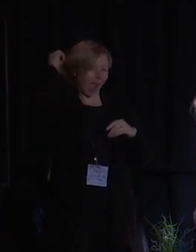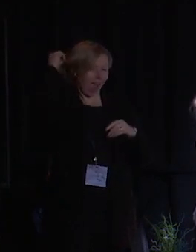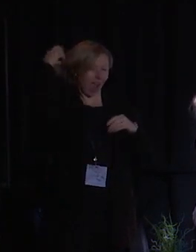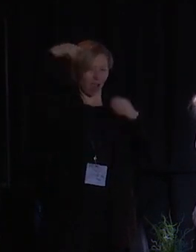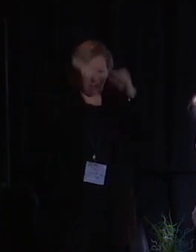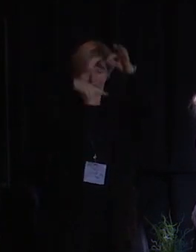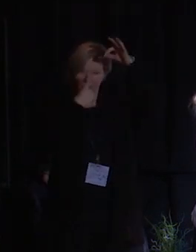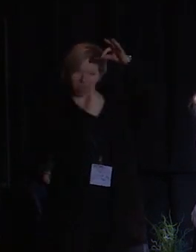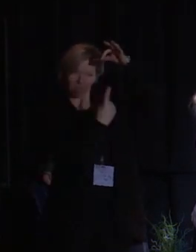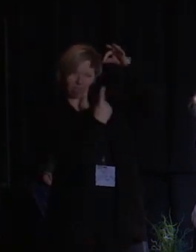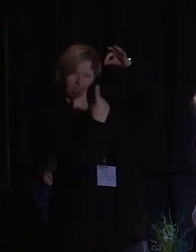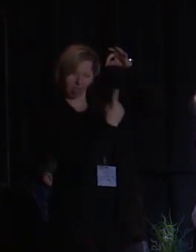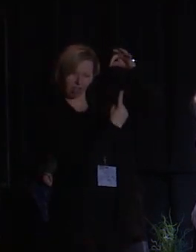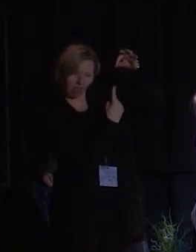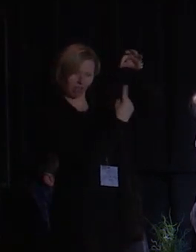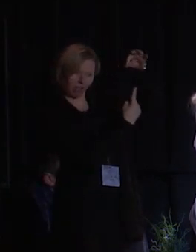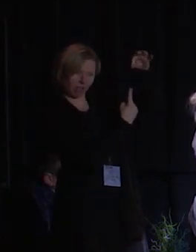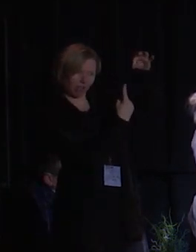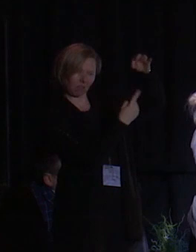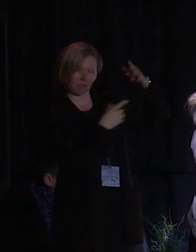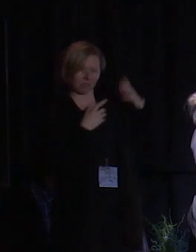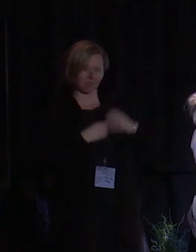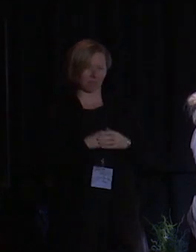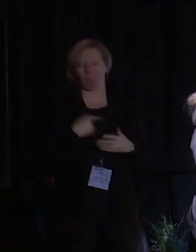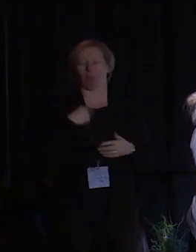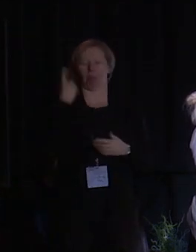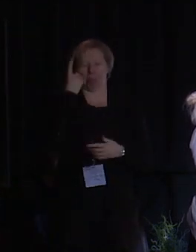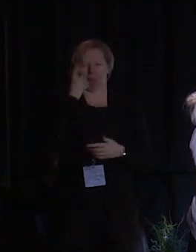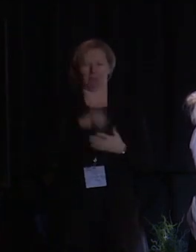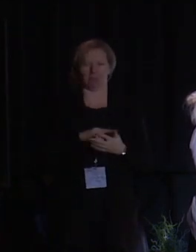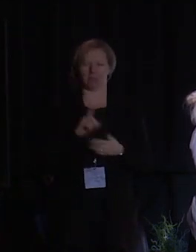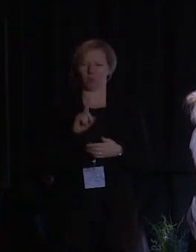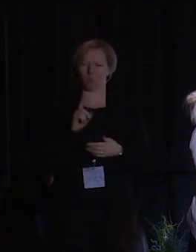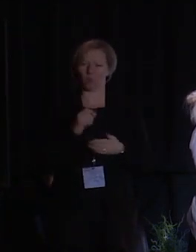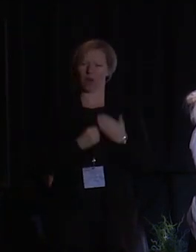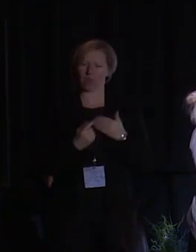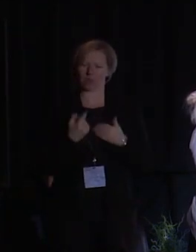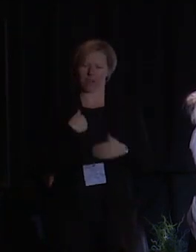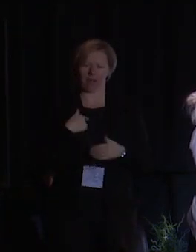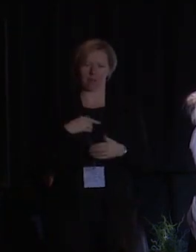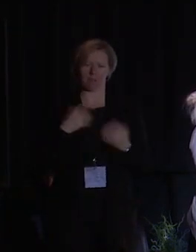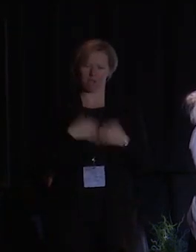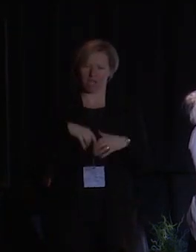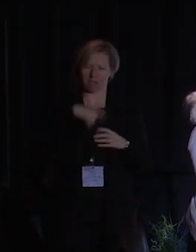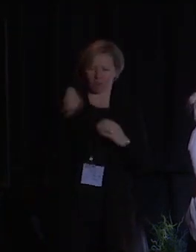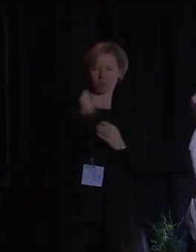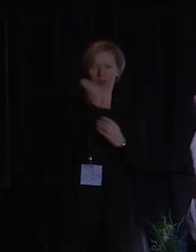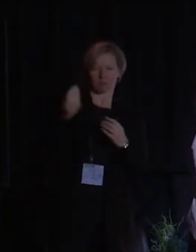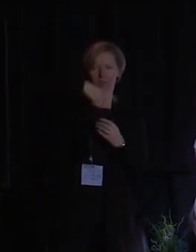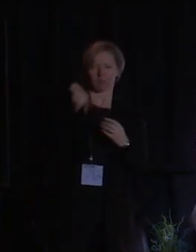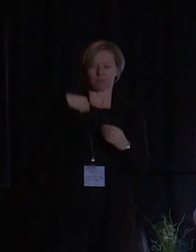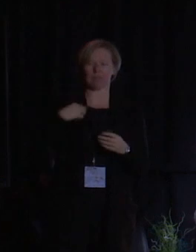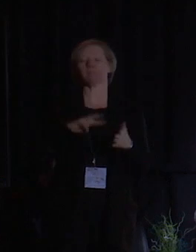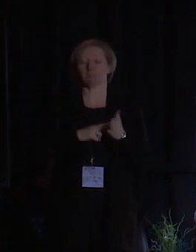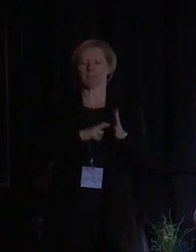spinning round and round. So we thought, what happens if a flying machine could go round? So I